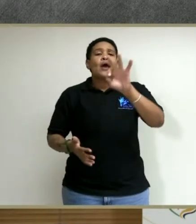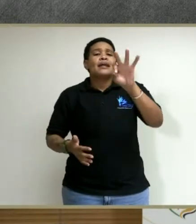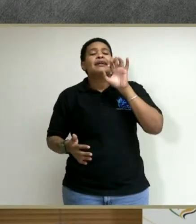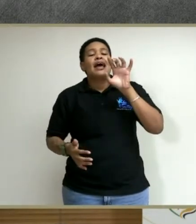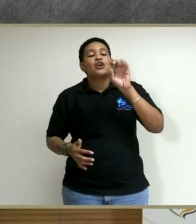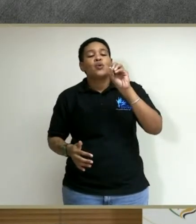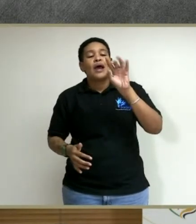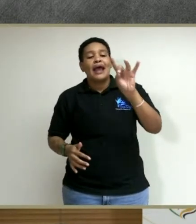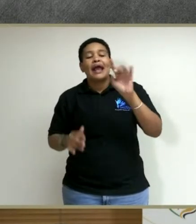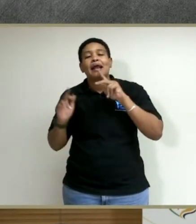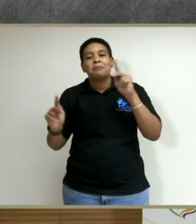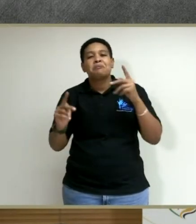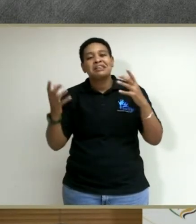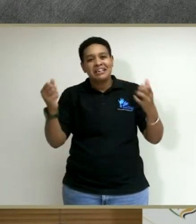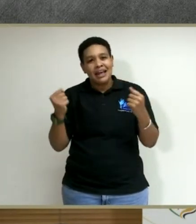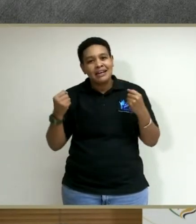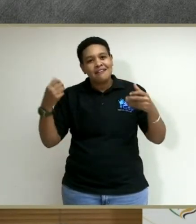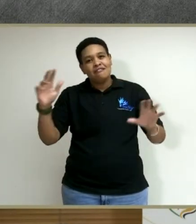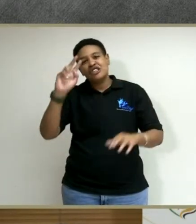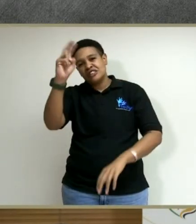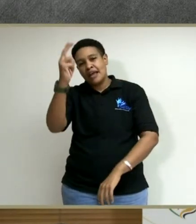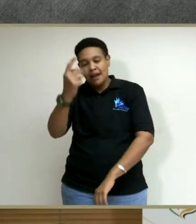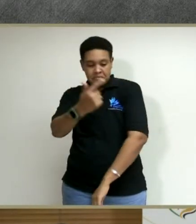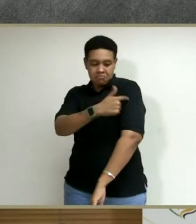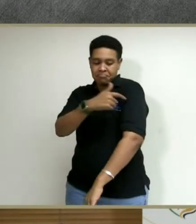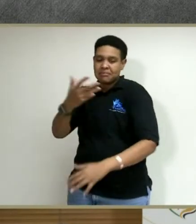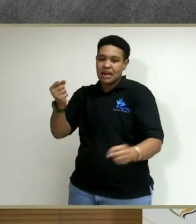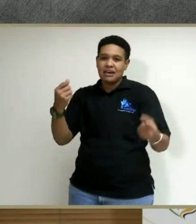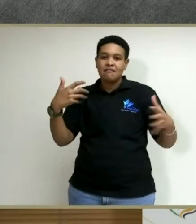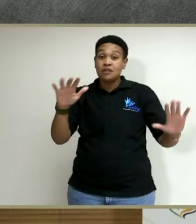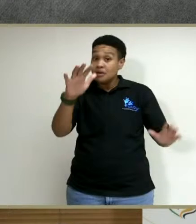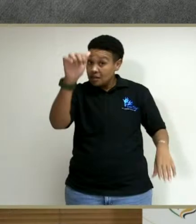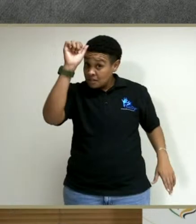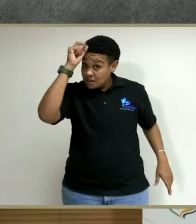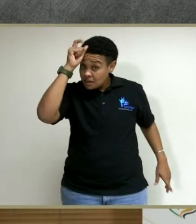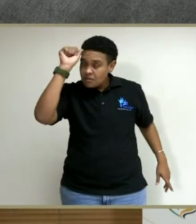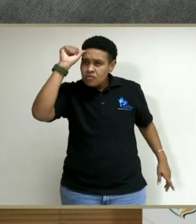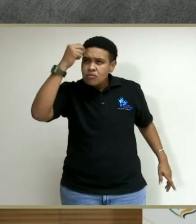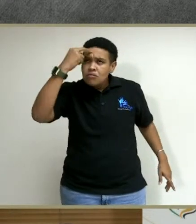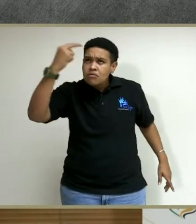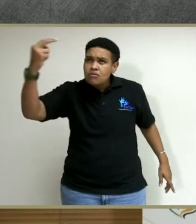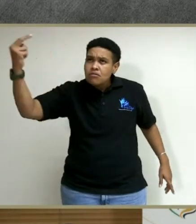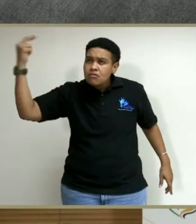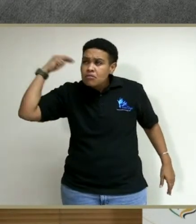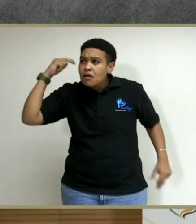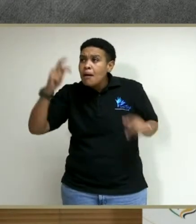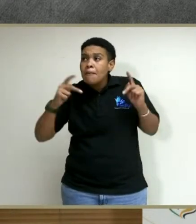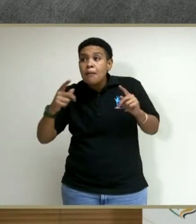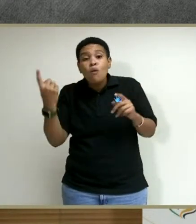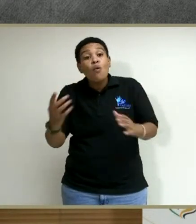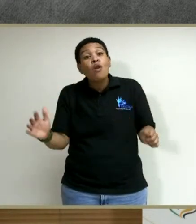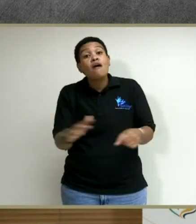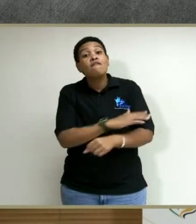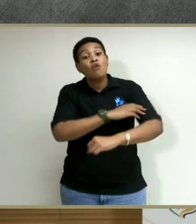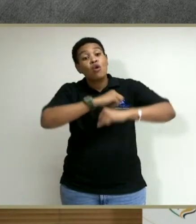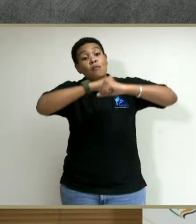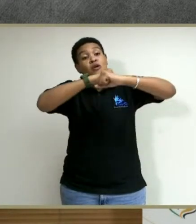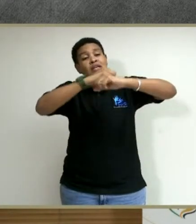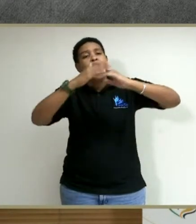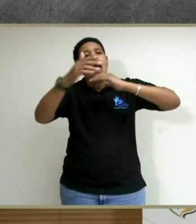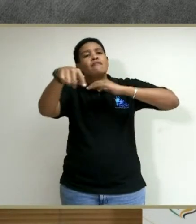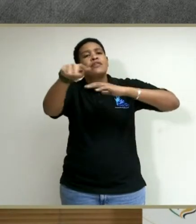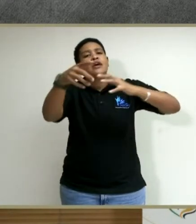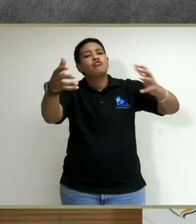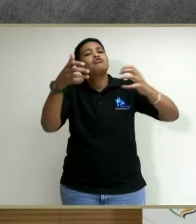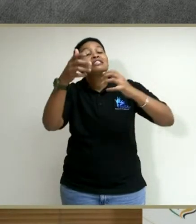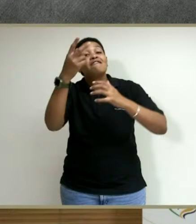51,908 persons have received their second dose. Please be reminded that persons are only fully protected after they have